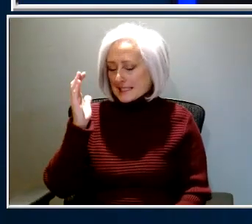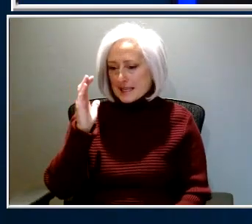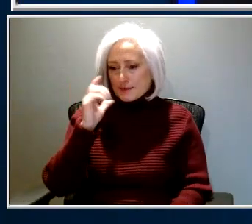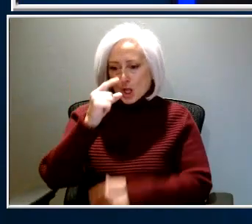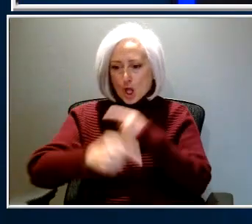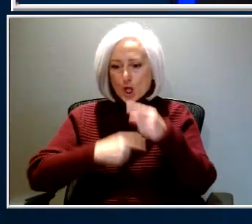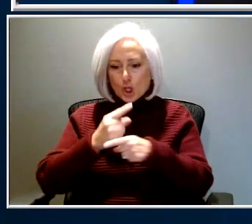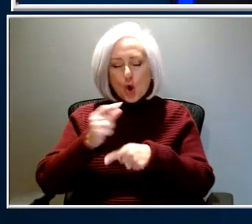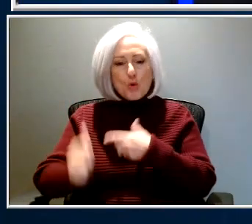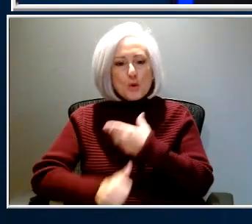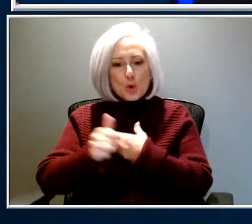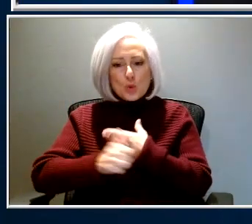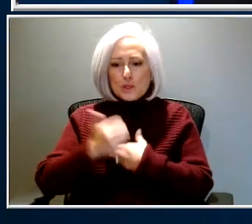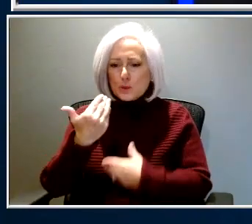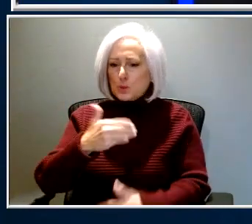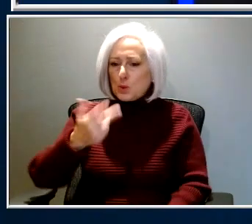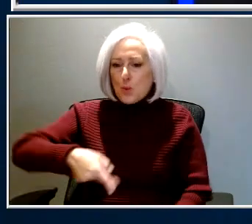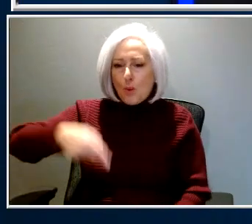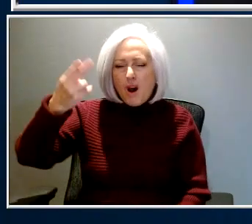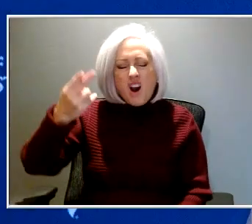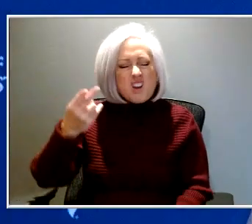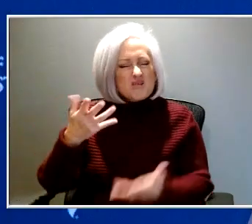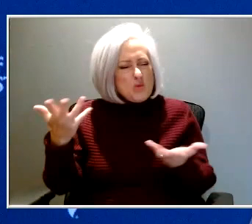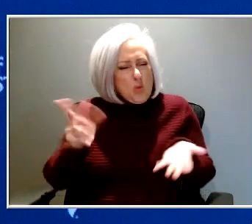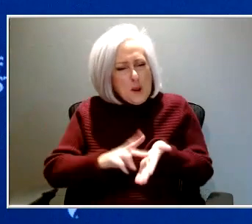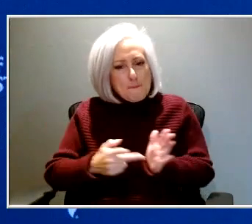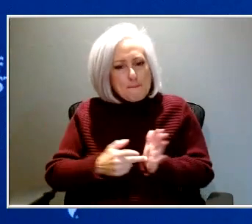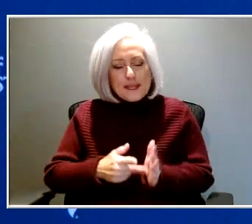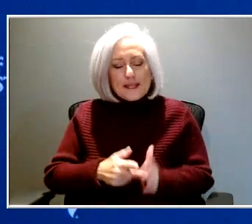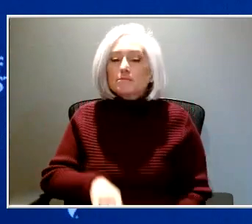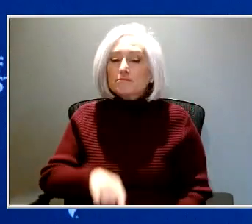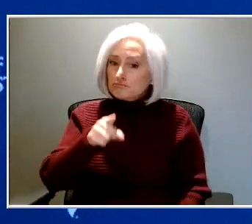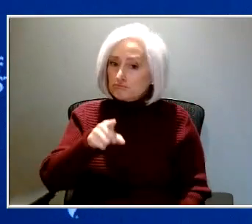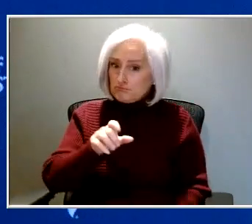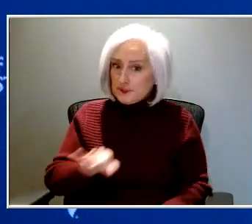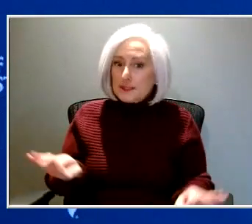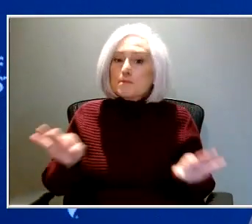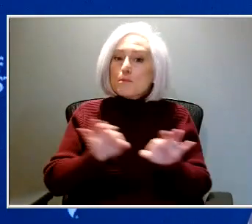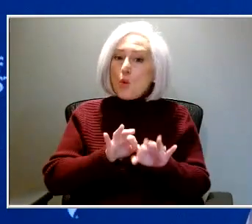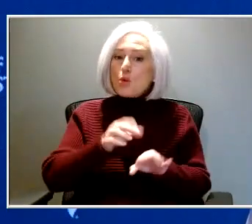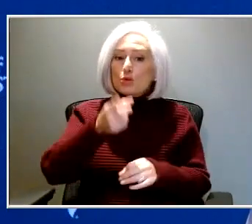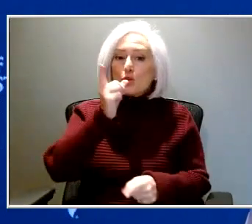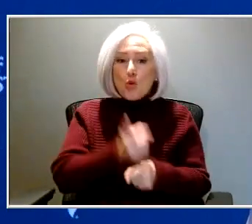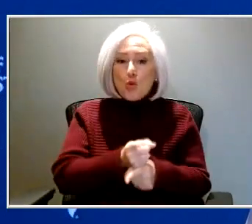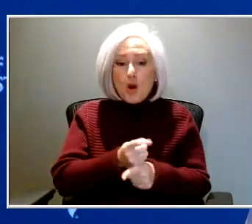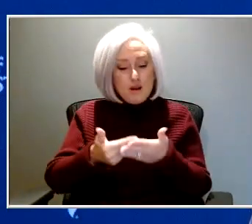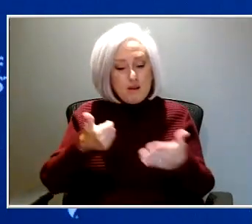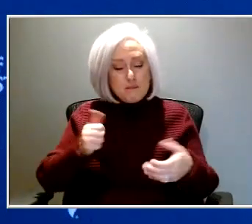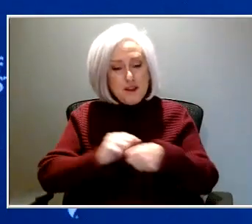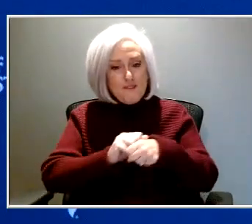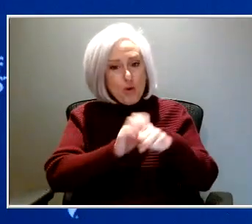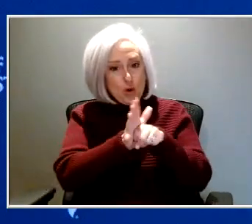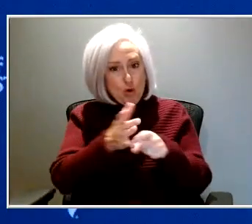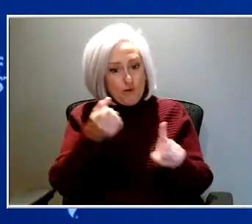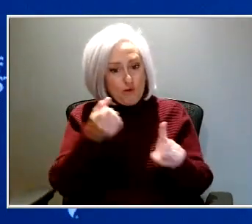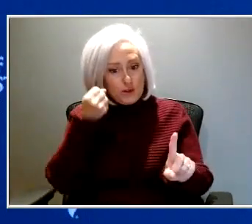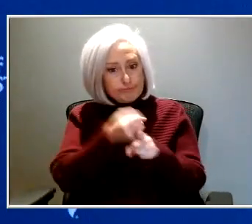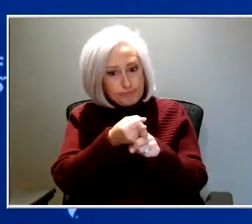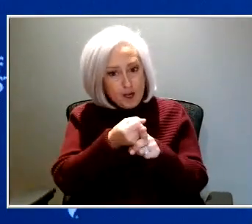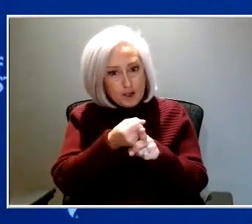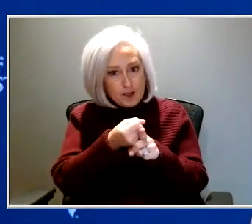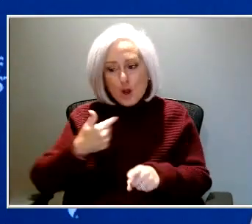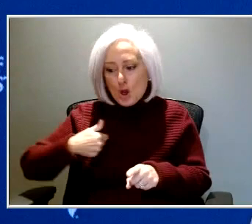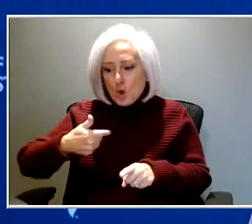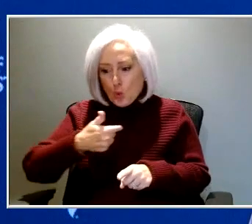does that really mean? Yeah, I mean, I think that is very important, and you're right. You know, even before COVID, here at the health system, we were getting ready and